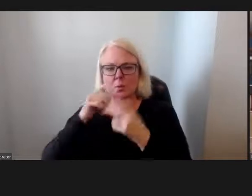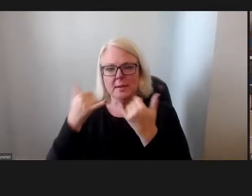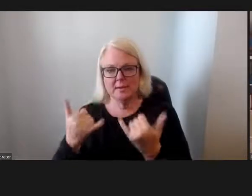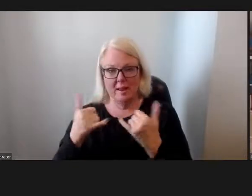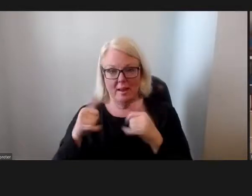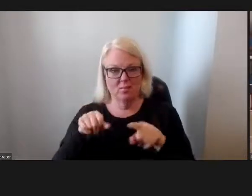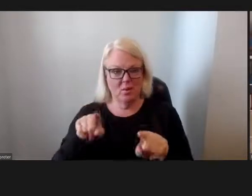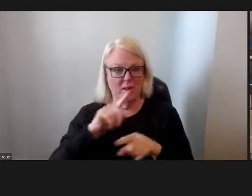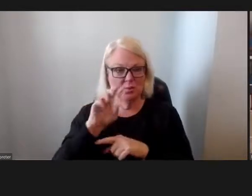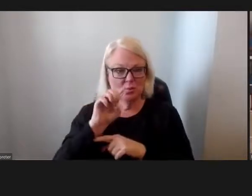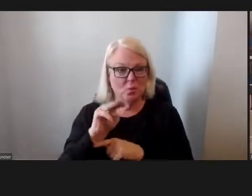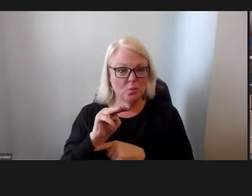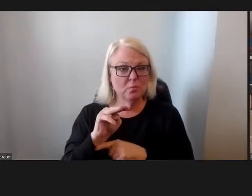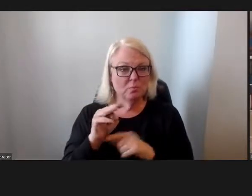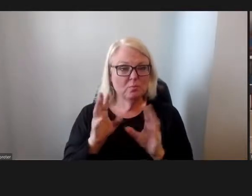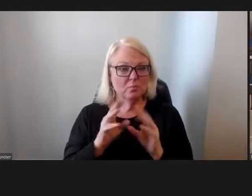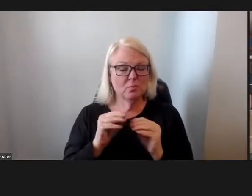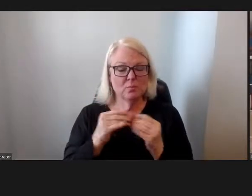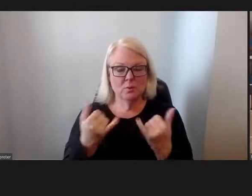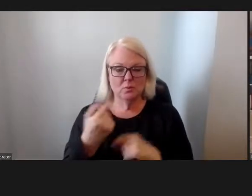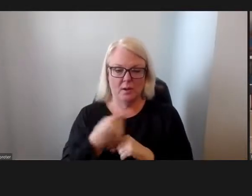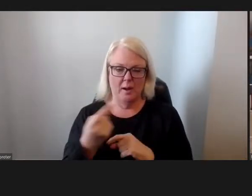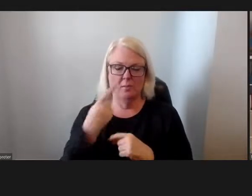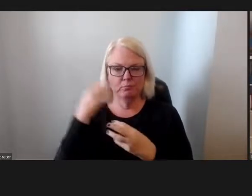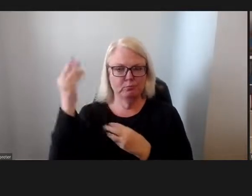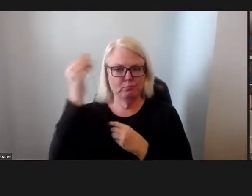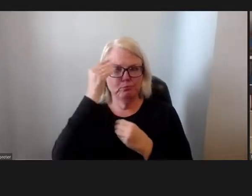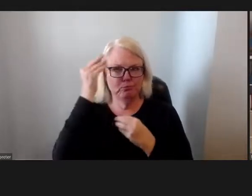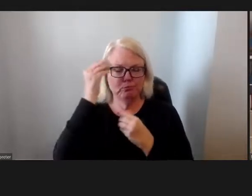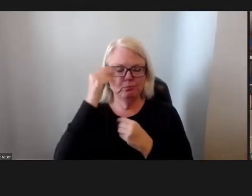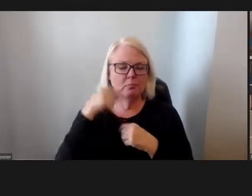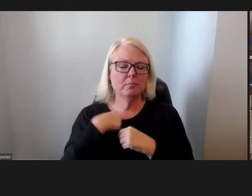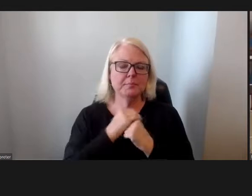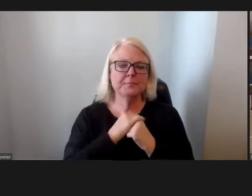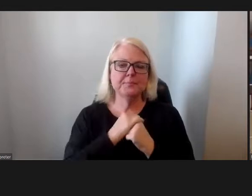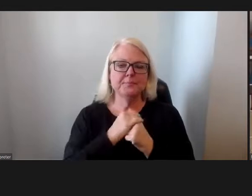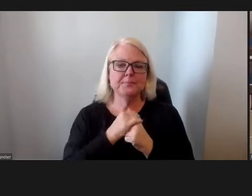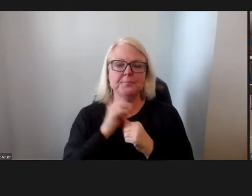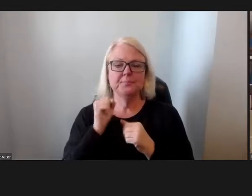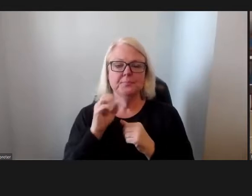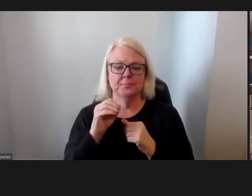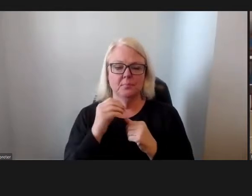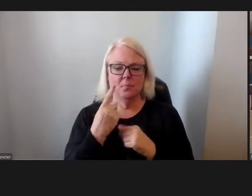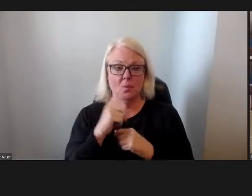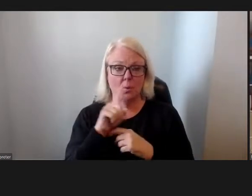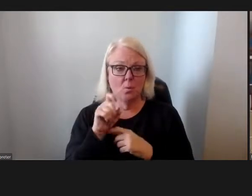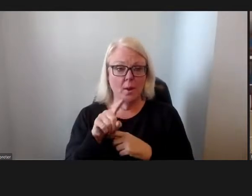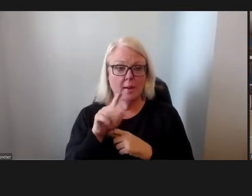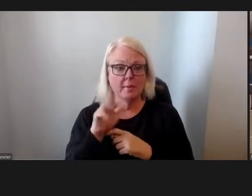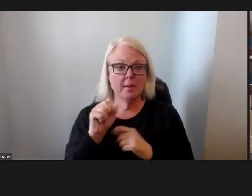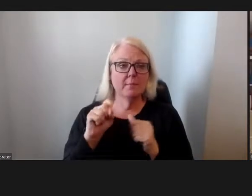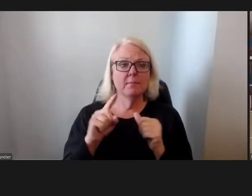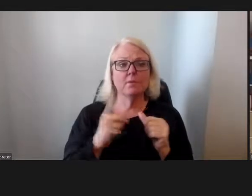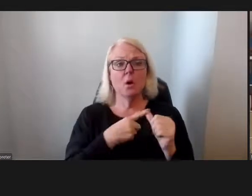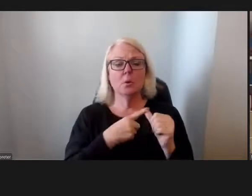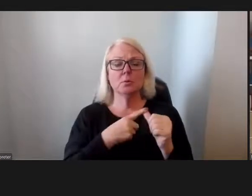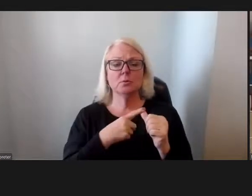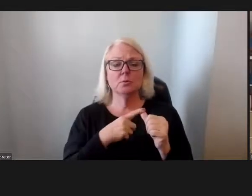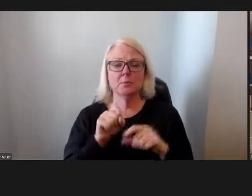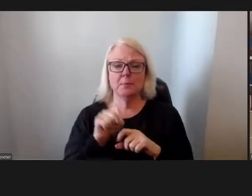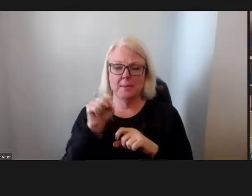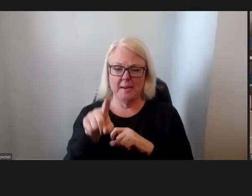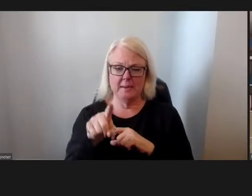the Zoom room today mull their thoughts over. So one of the questions that was first